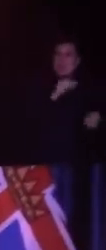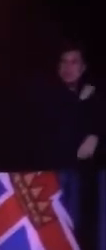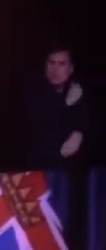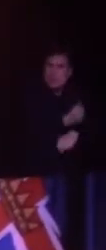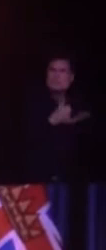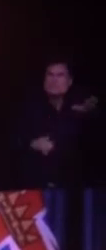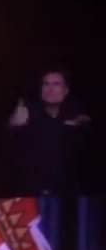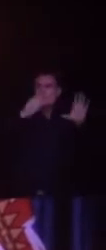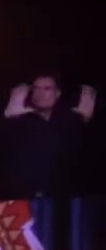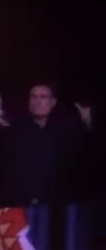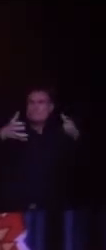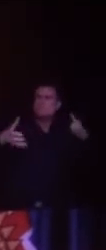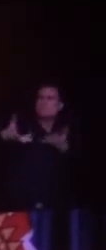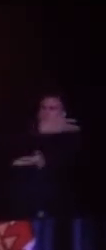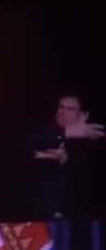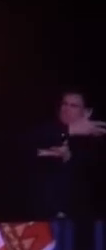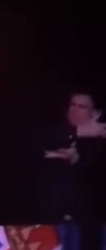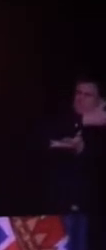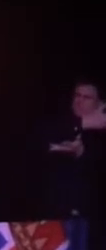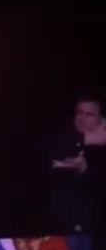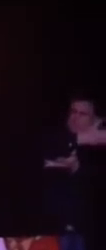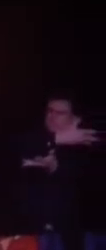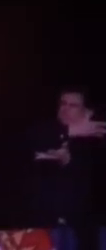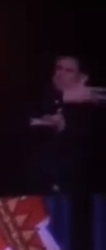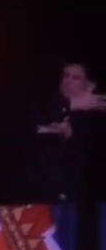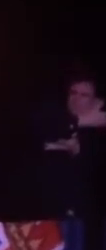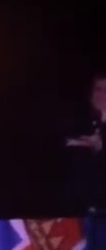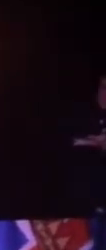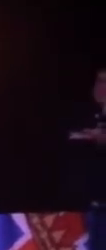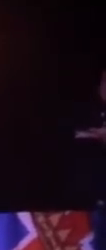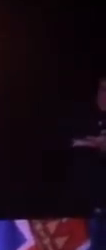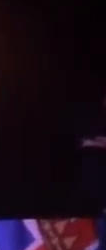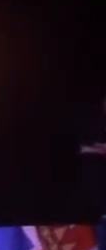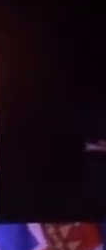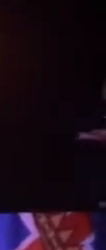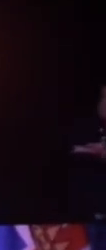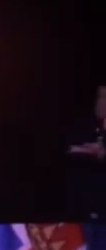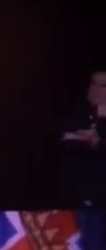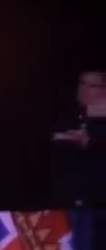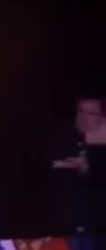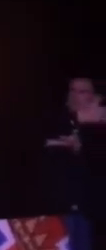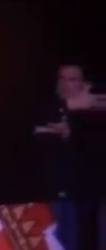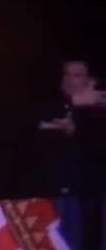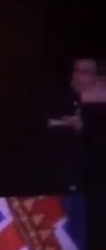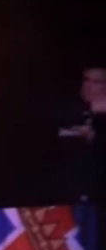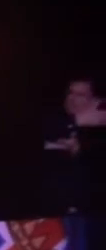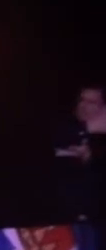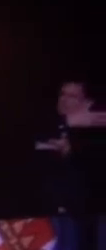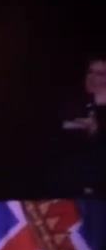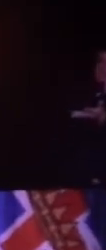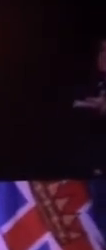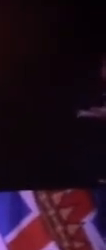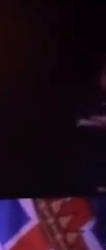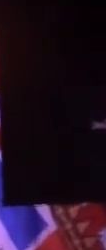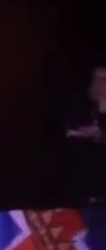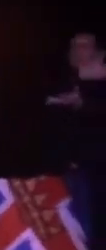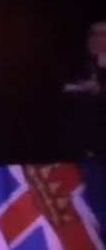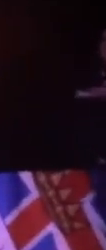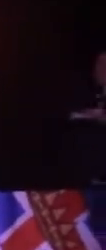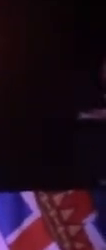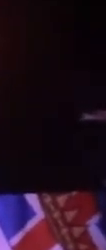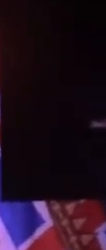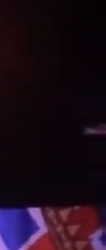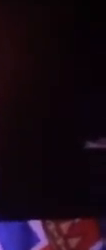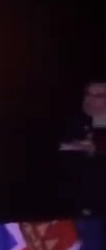And most importantly, we need to hear from families. No, you don't! Because if you needed to hear from fucking families, you would do the right thing! And